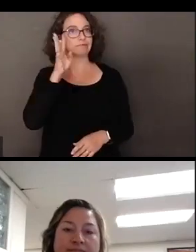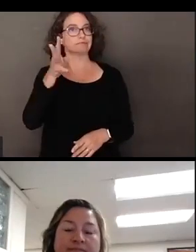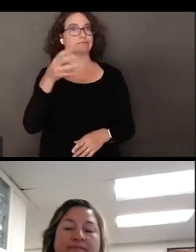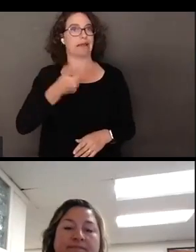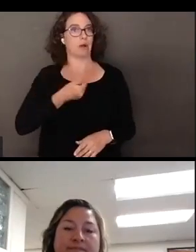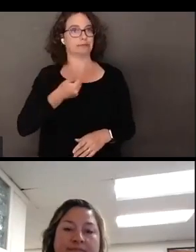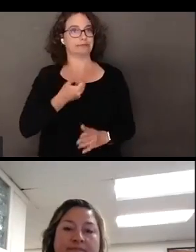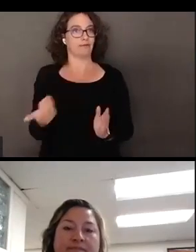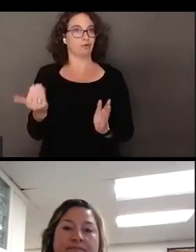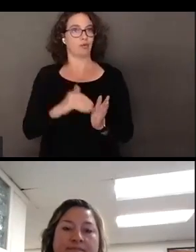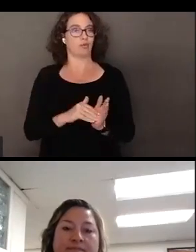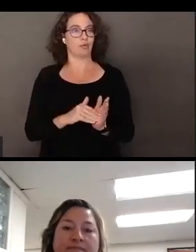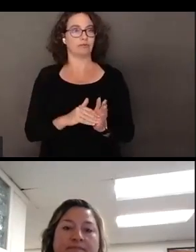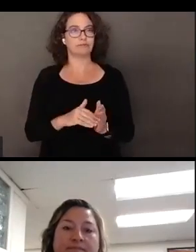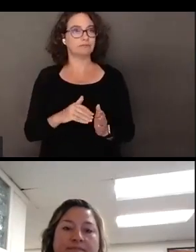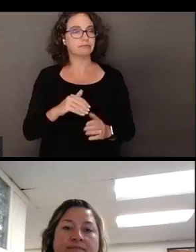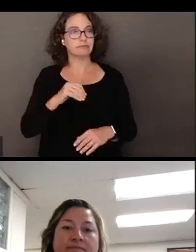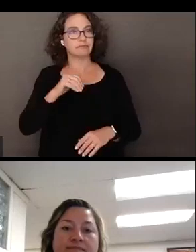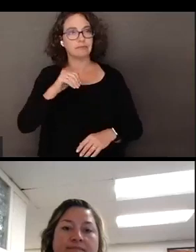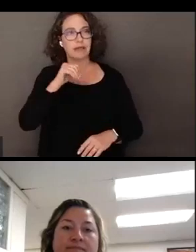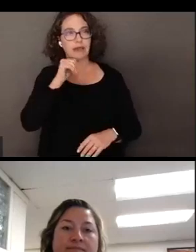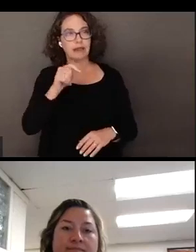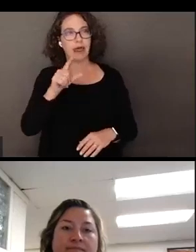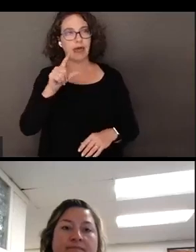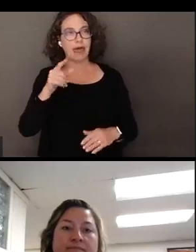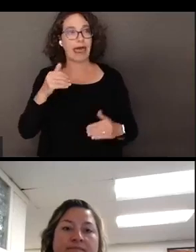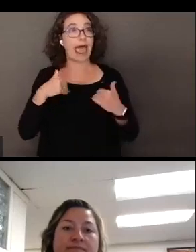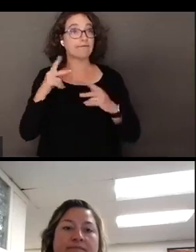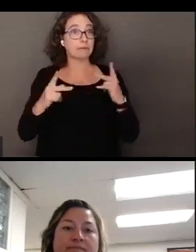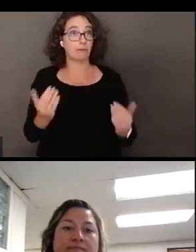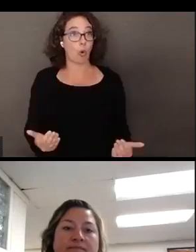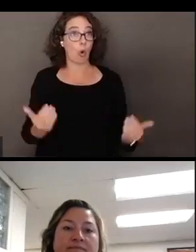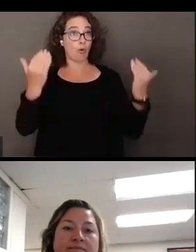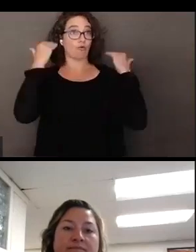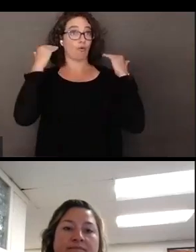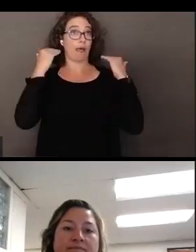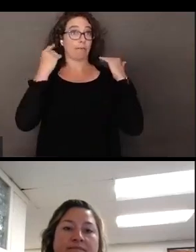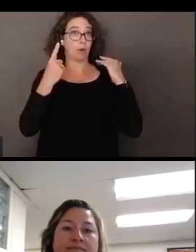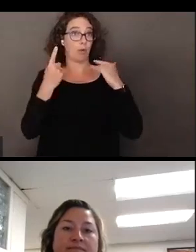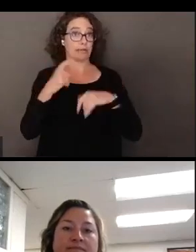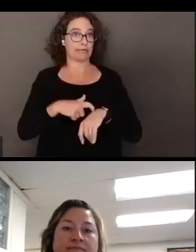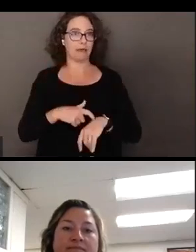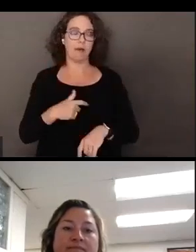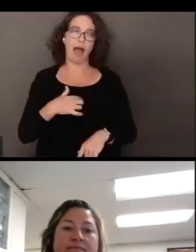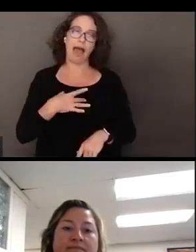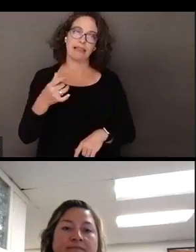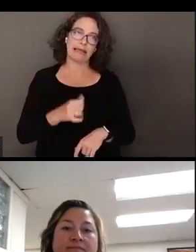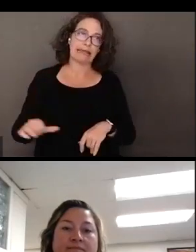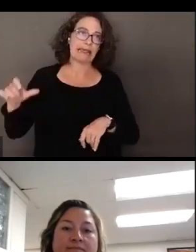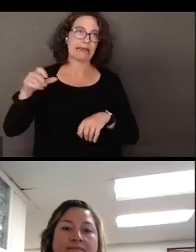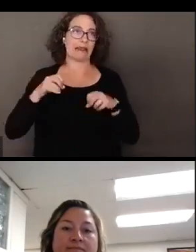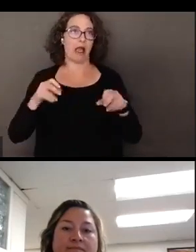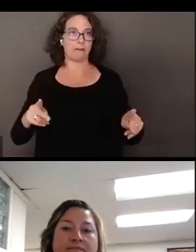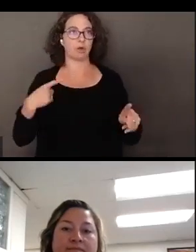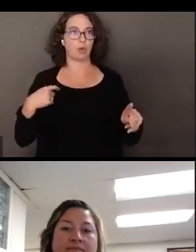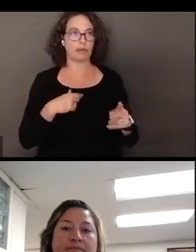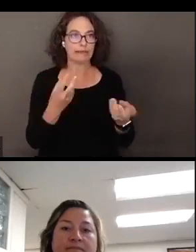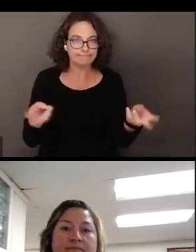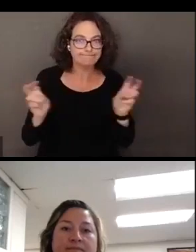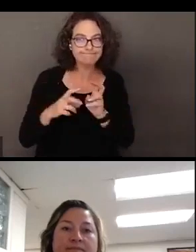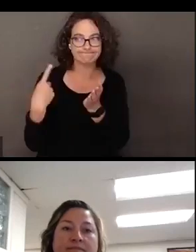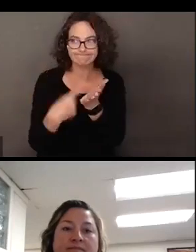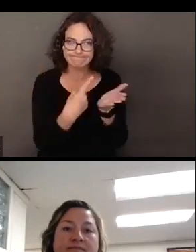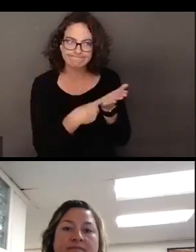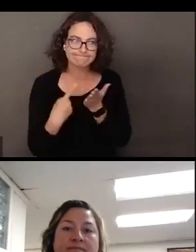know, exposing people to change saturation and too much at one time. So I like any opportunity we have to talk together, figure out what everyone's